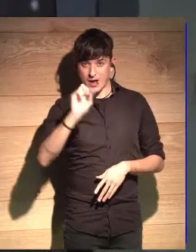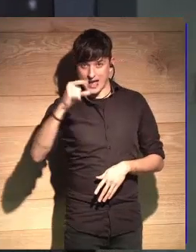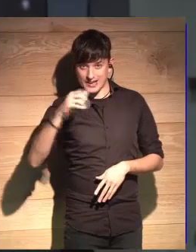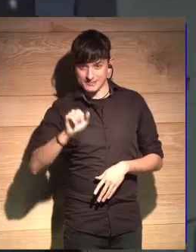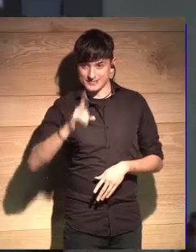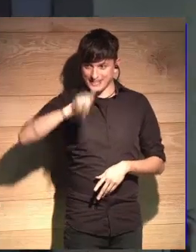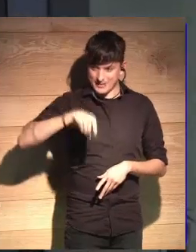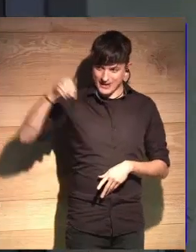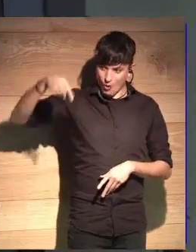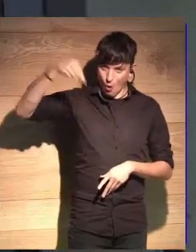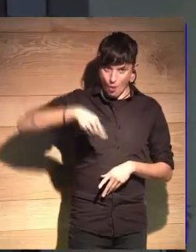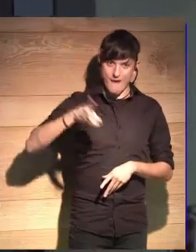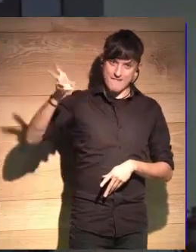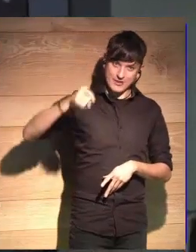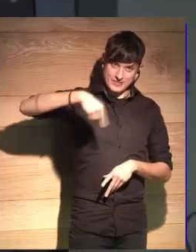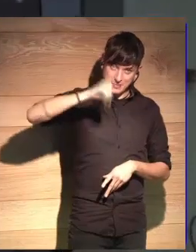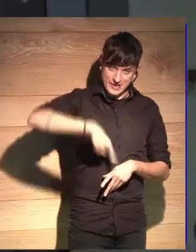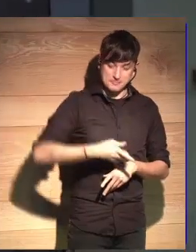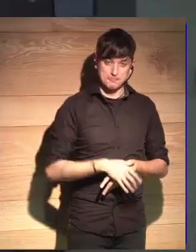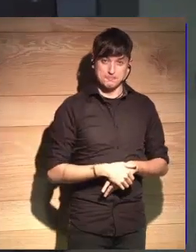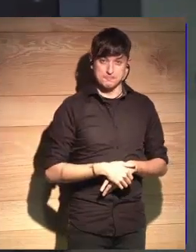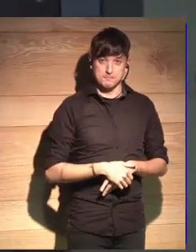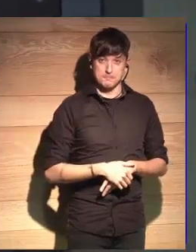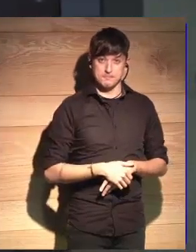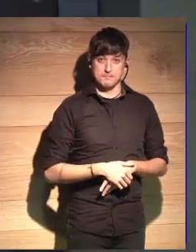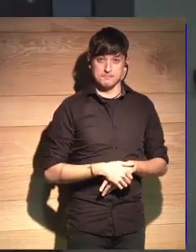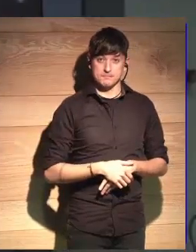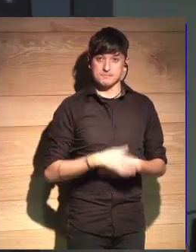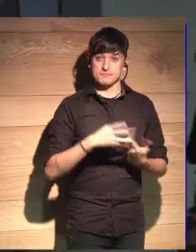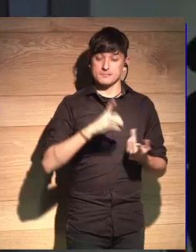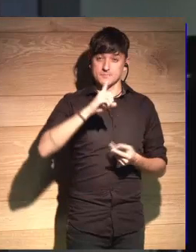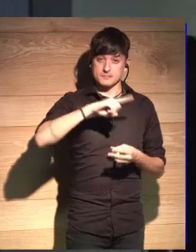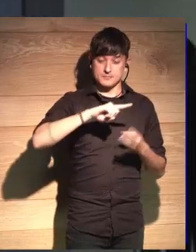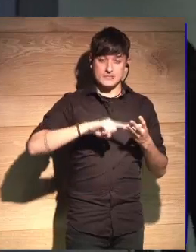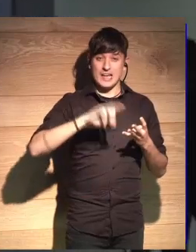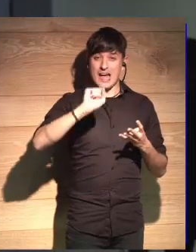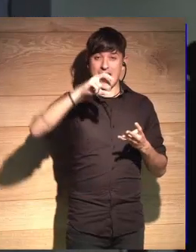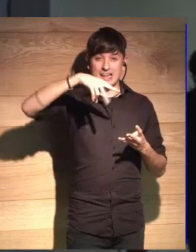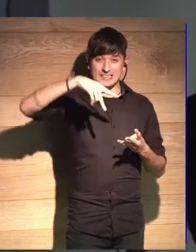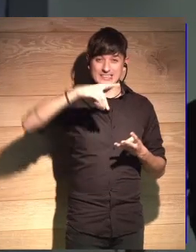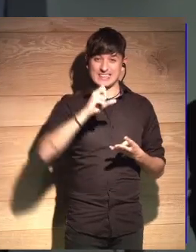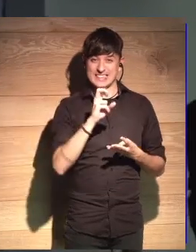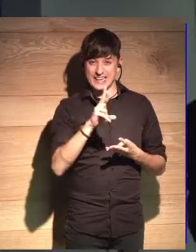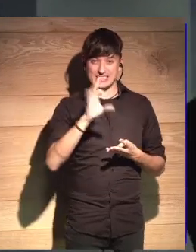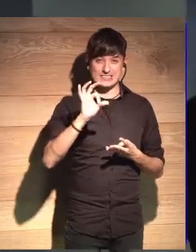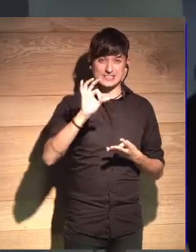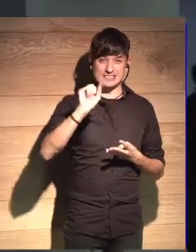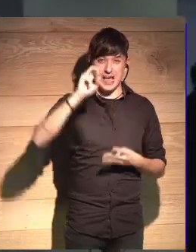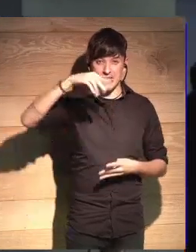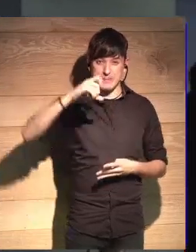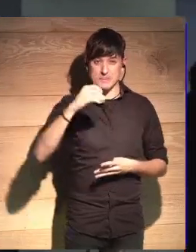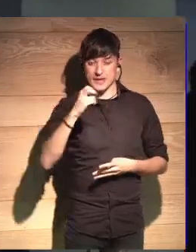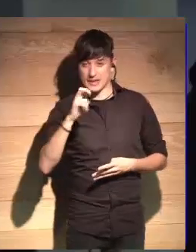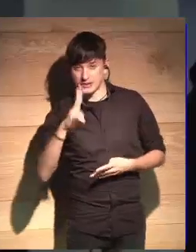Juan Luis Arzuaga, we have him here today as well, and Anders Sandberg, who is